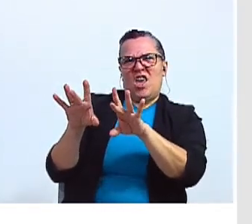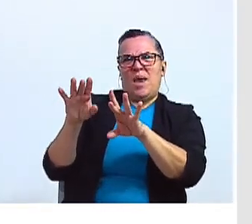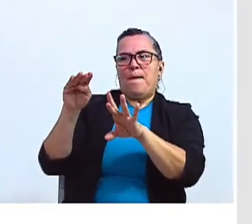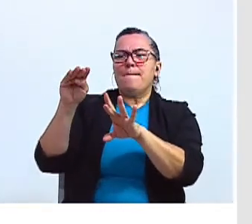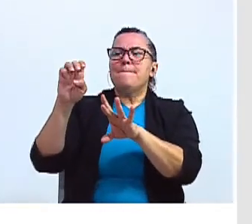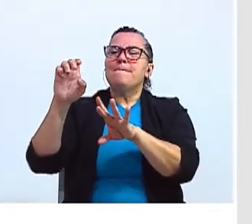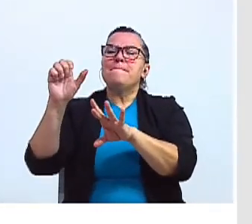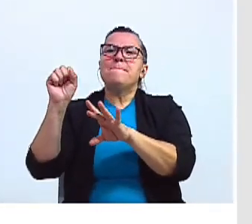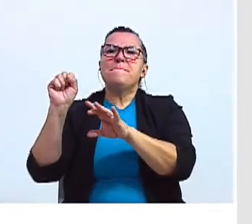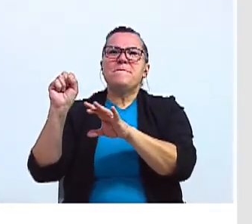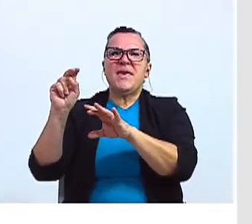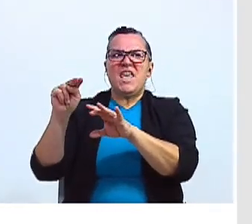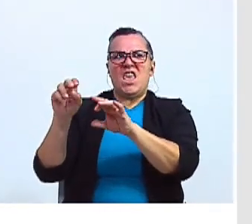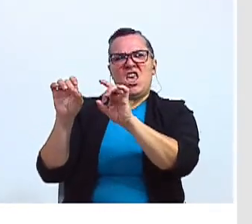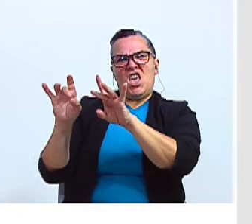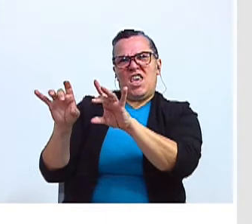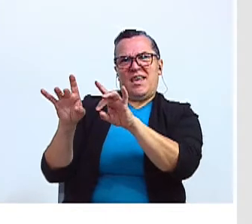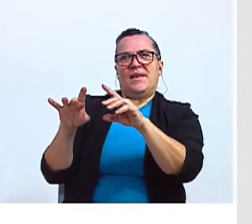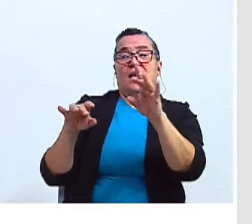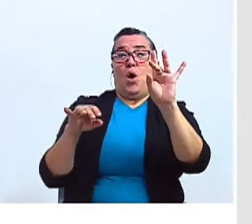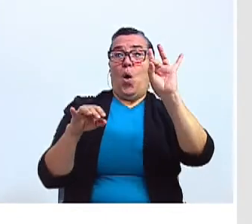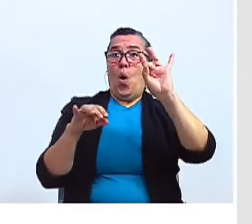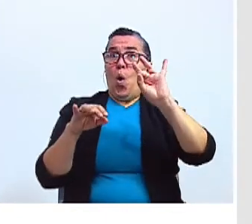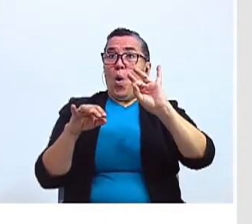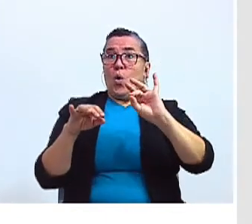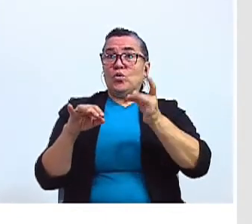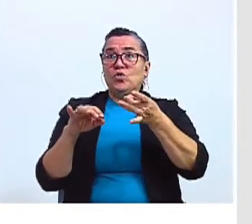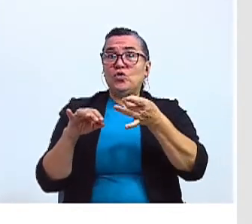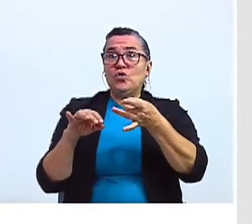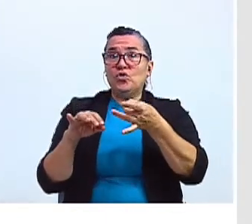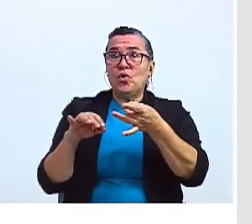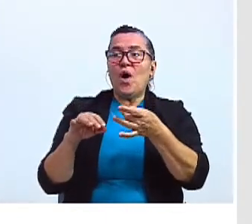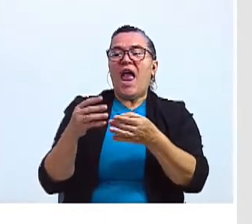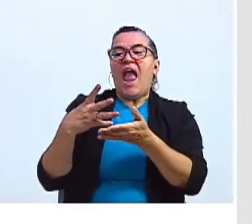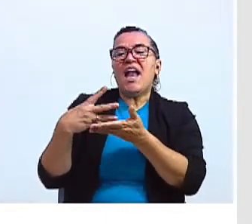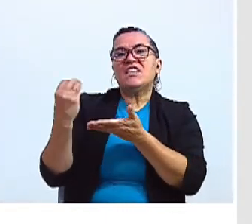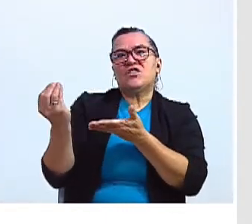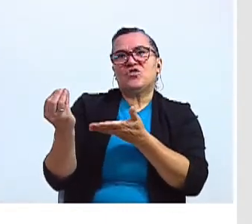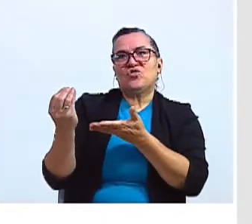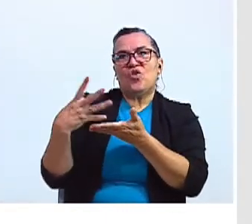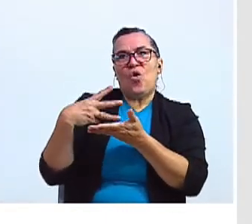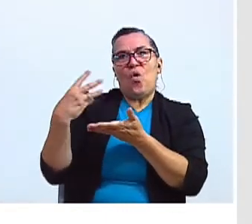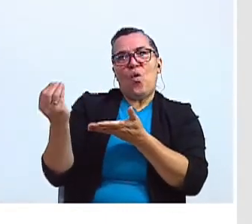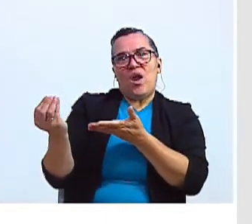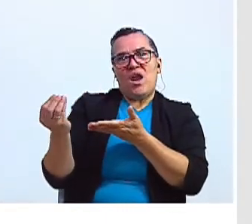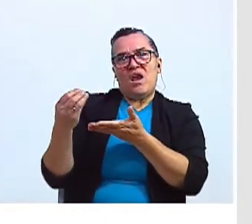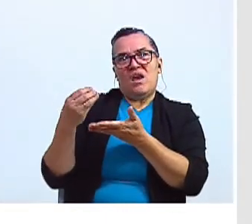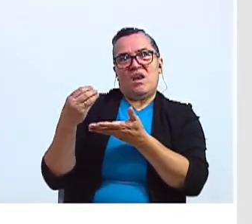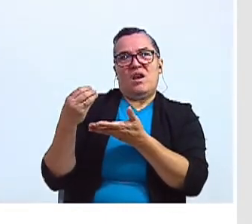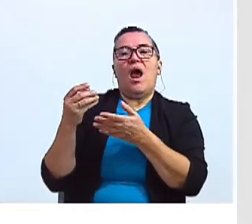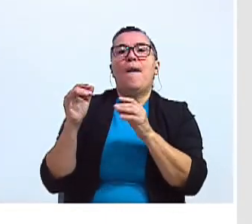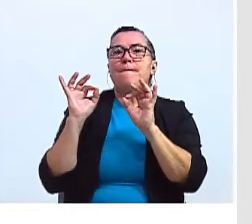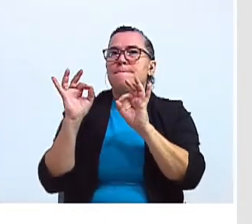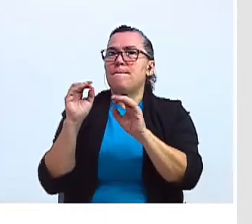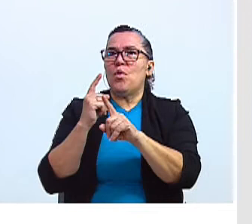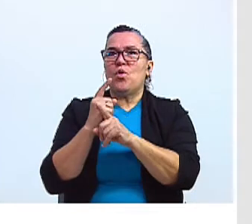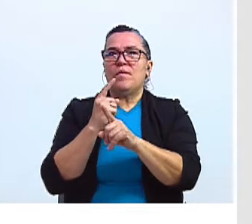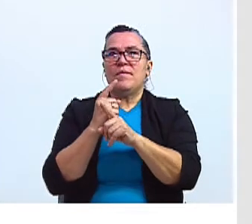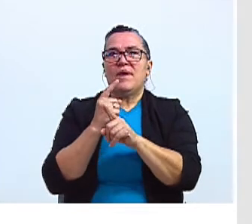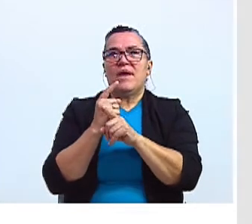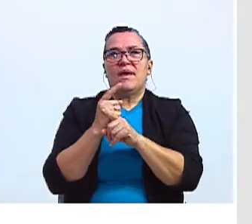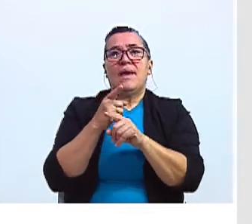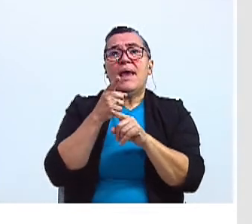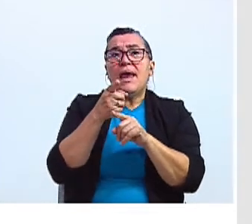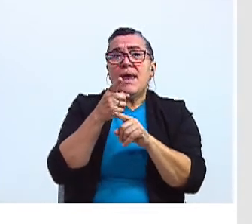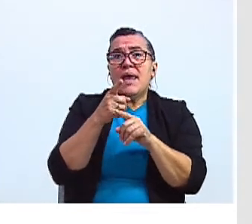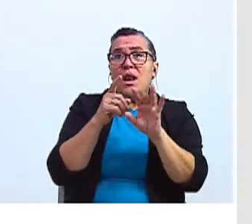is mean. Number 8, exclude for the theater group. Very good. And